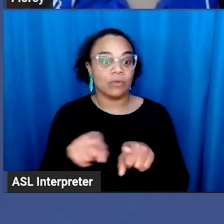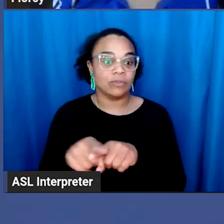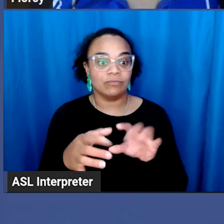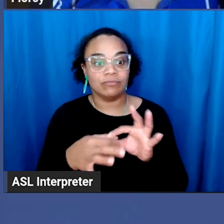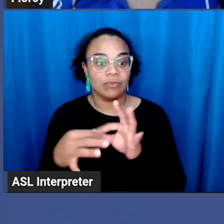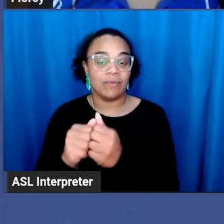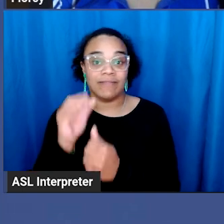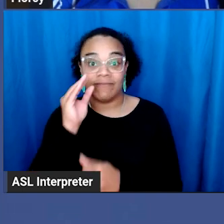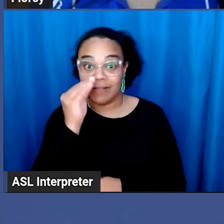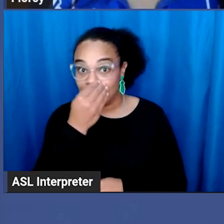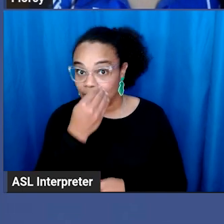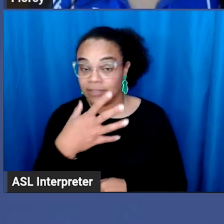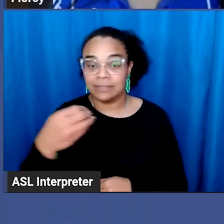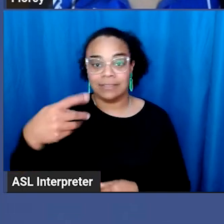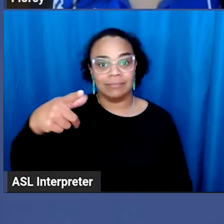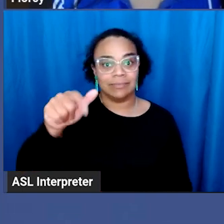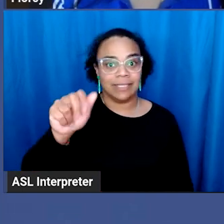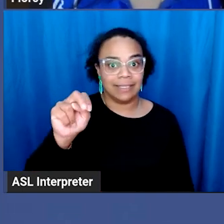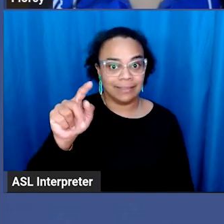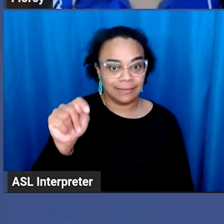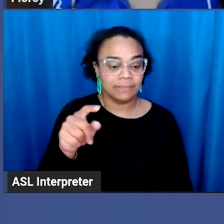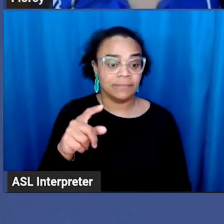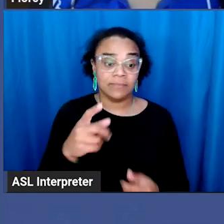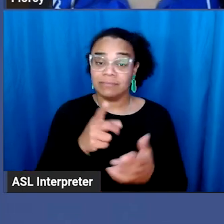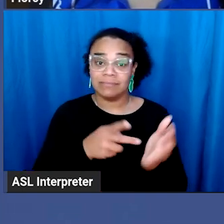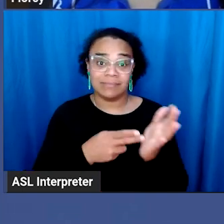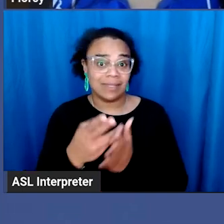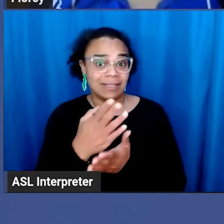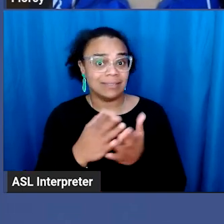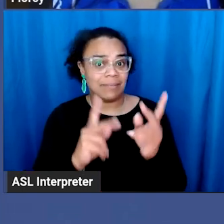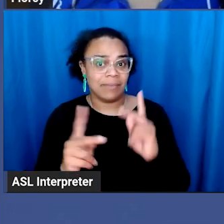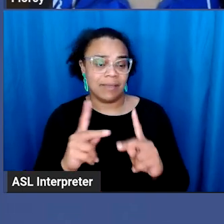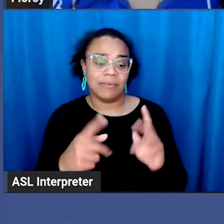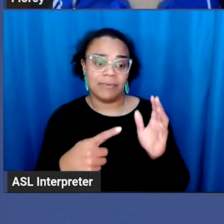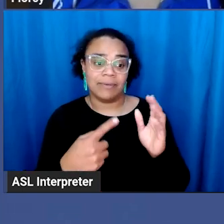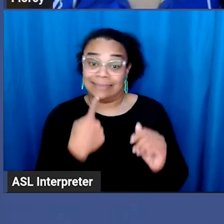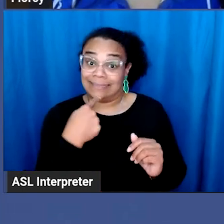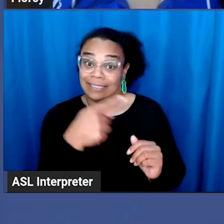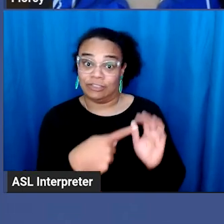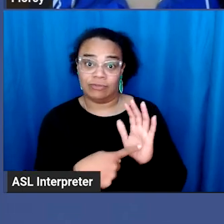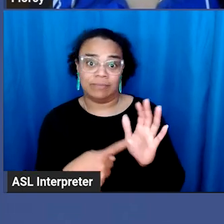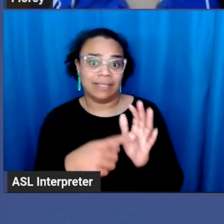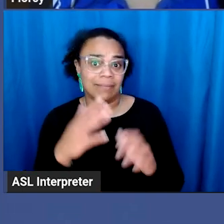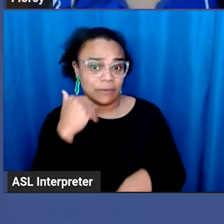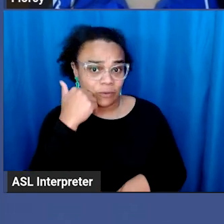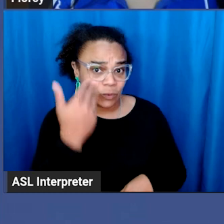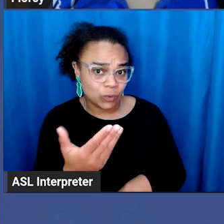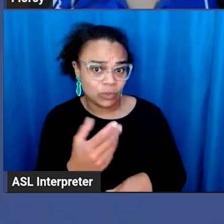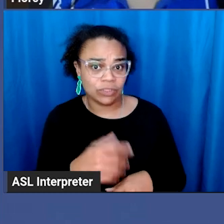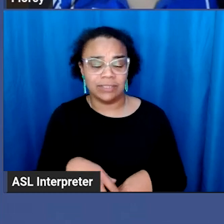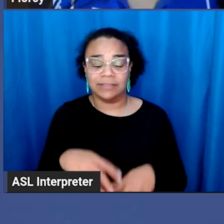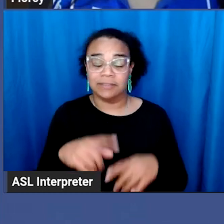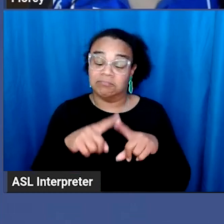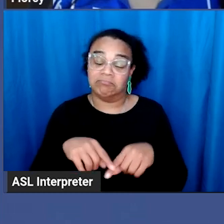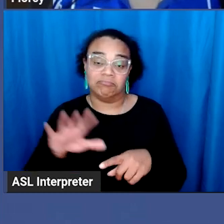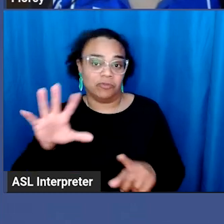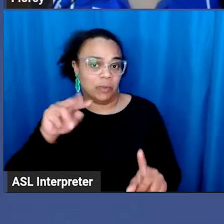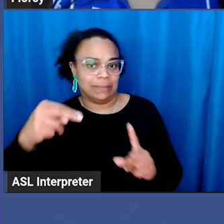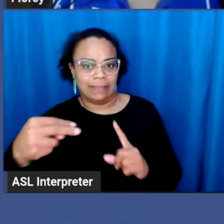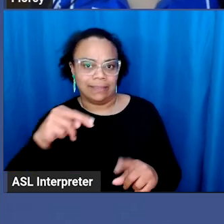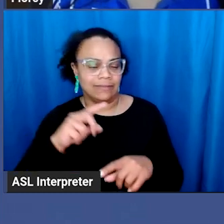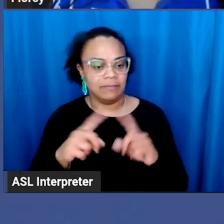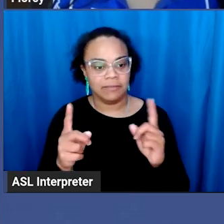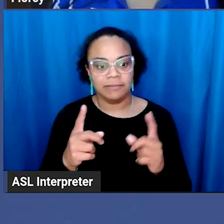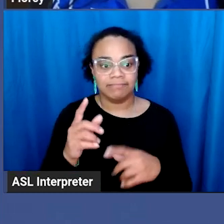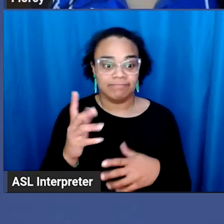with flowers and plants. And honestly, some people even say like prostitution, like depending on how you want to look at that. But